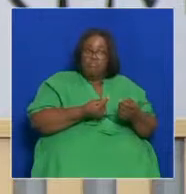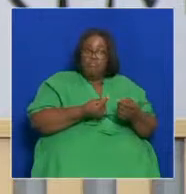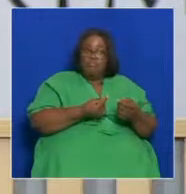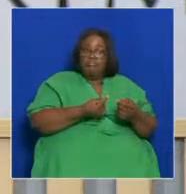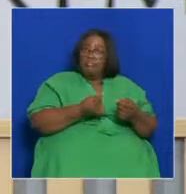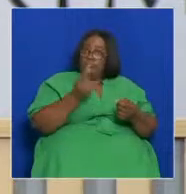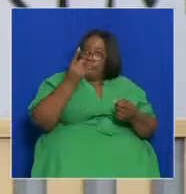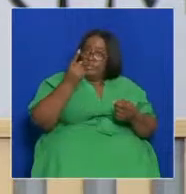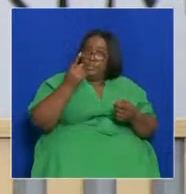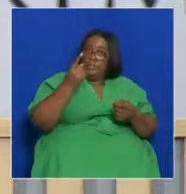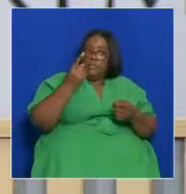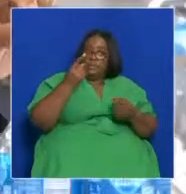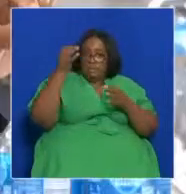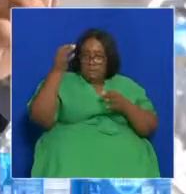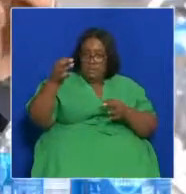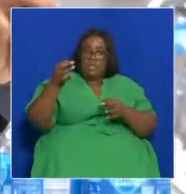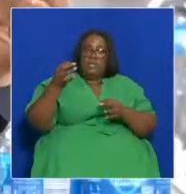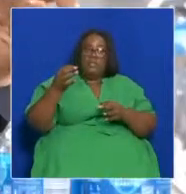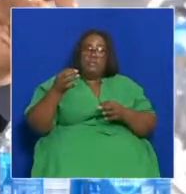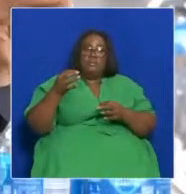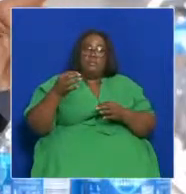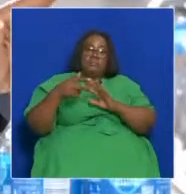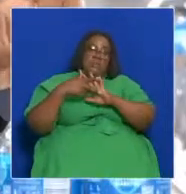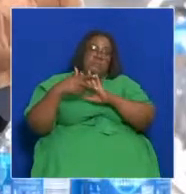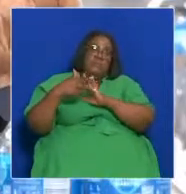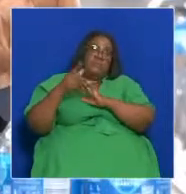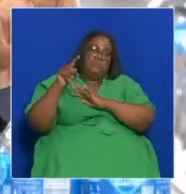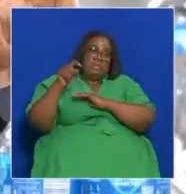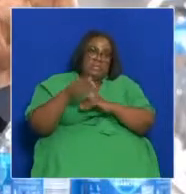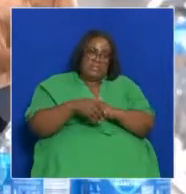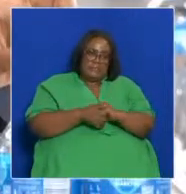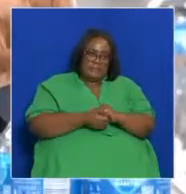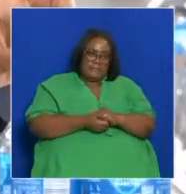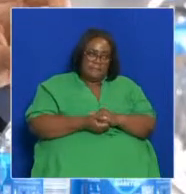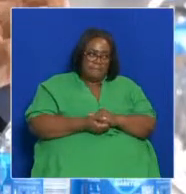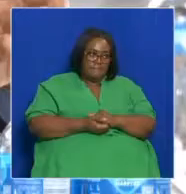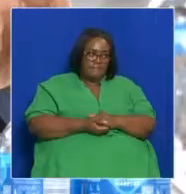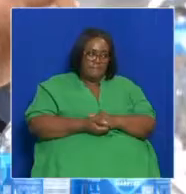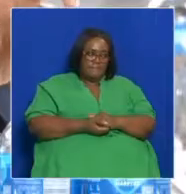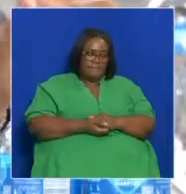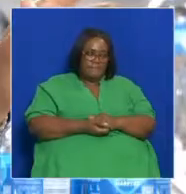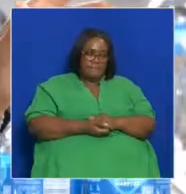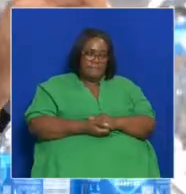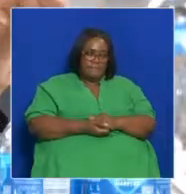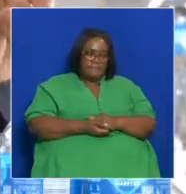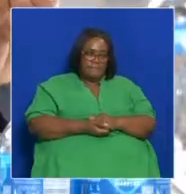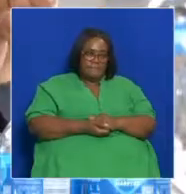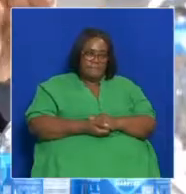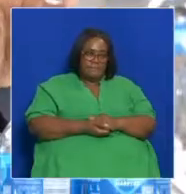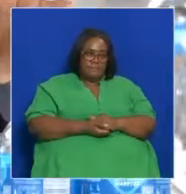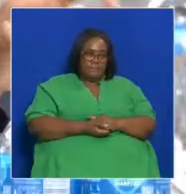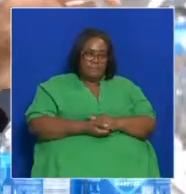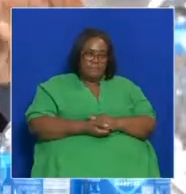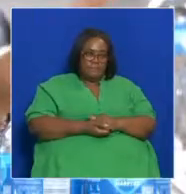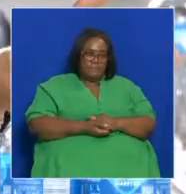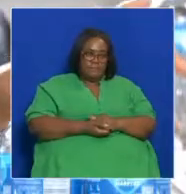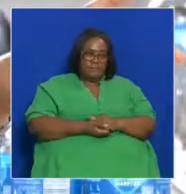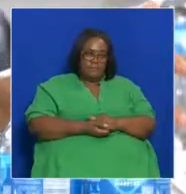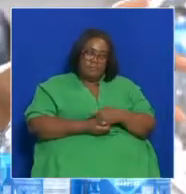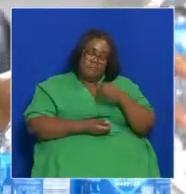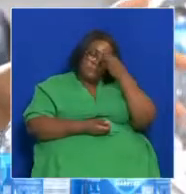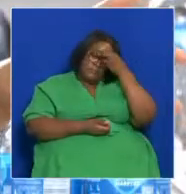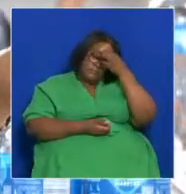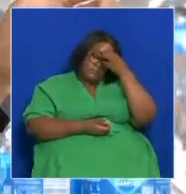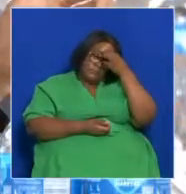ID. But then by same, well, not same, you are head